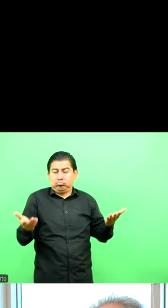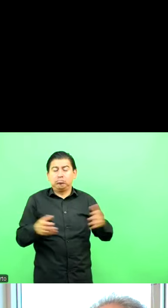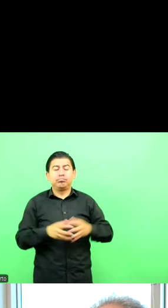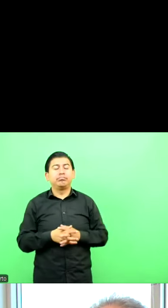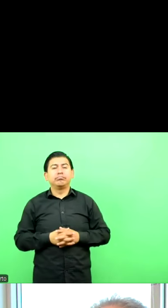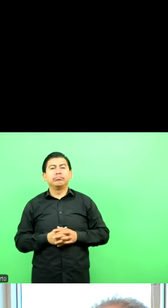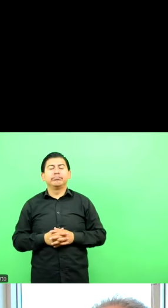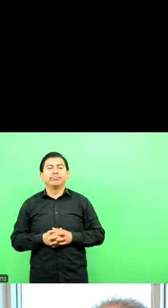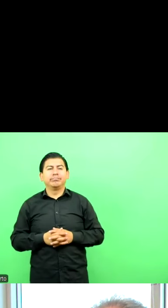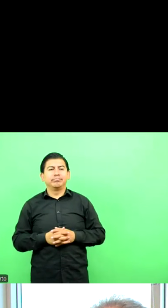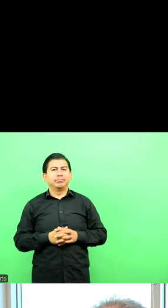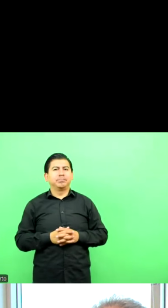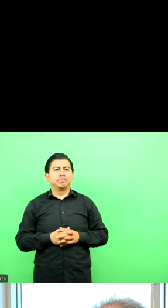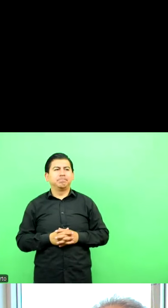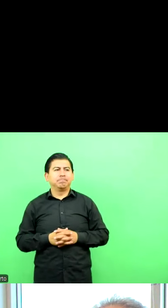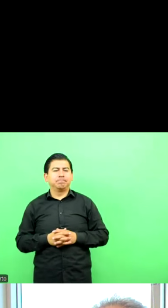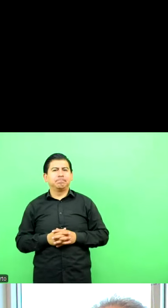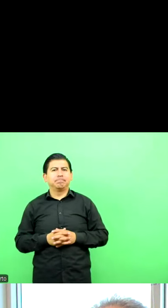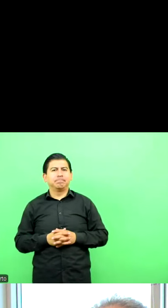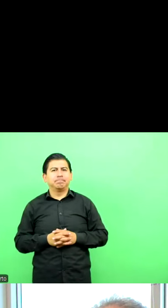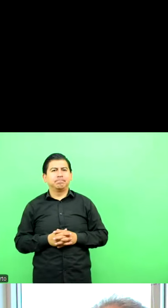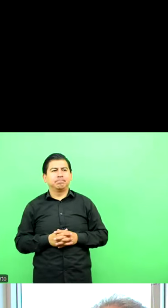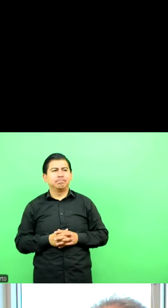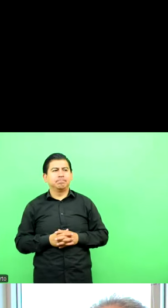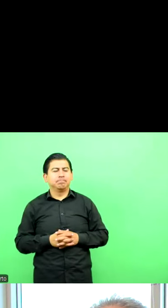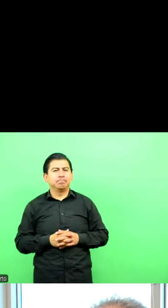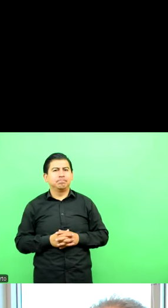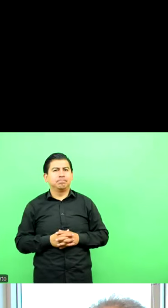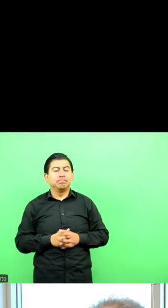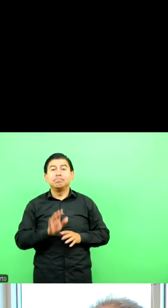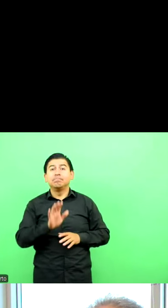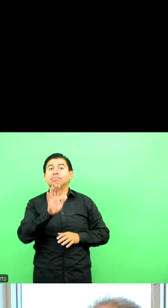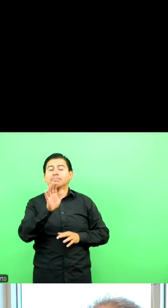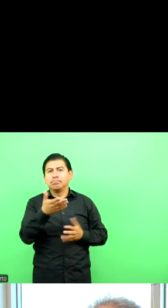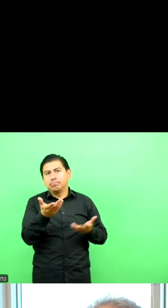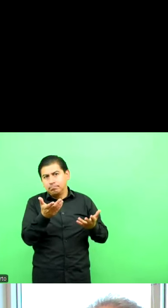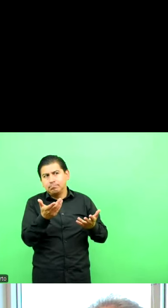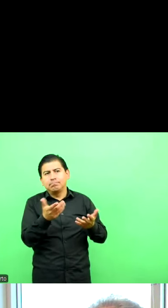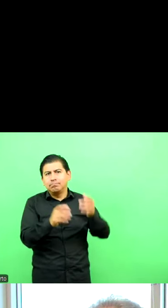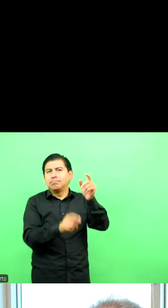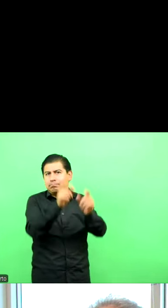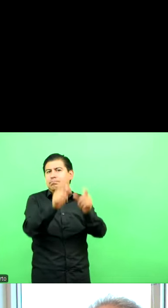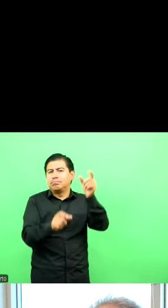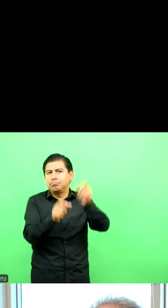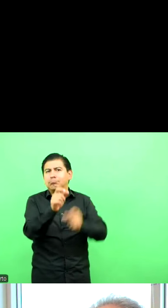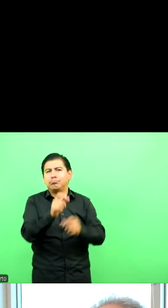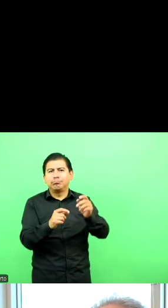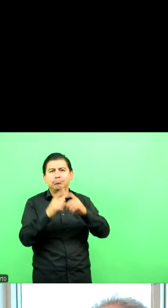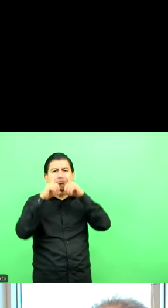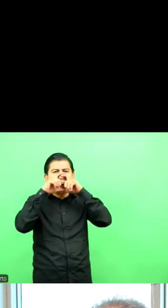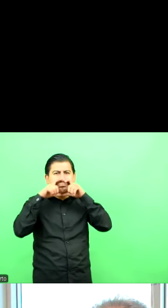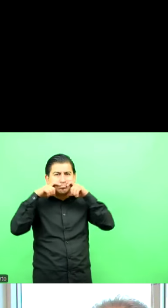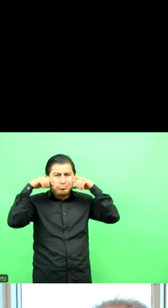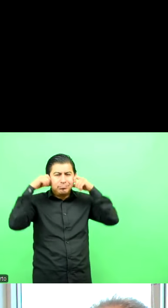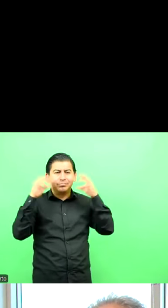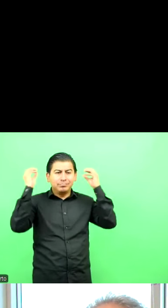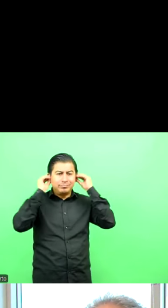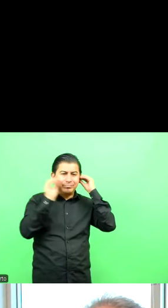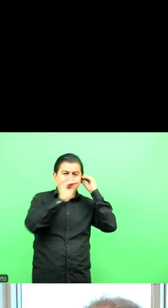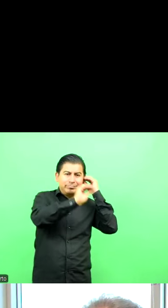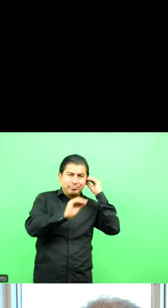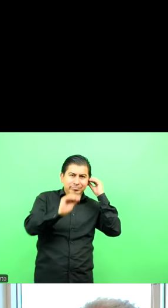we need to have a staff that is a logistic and finance. We need to have a system. We need to have a strategies